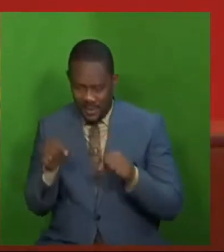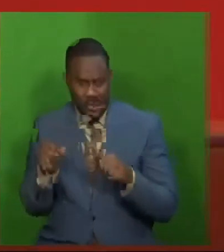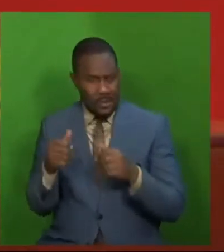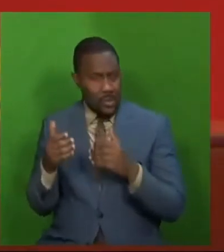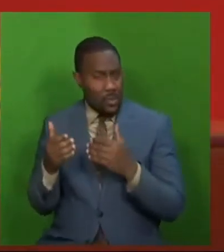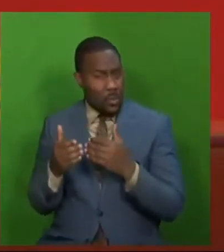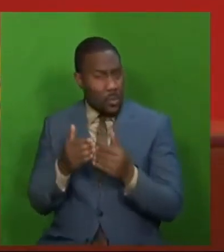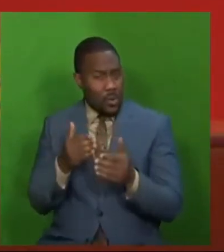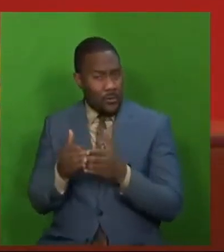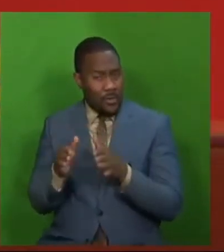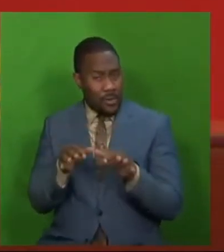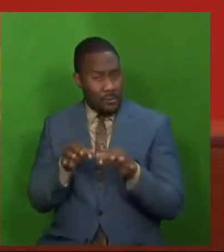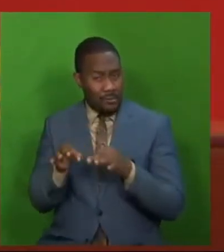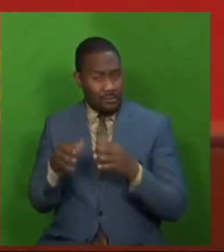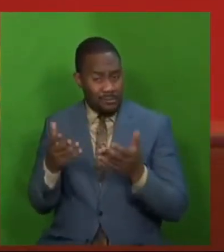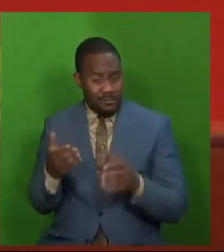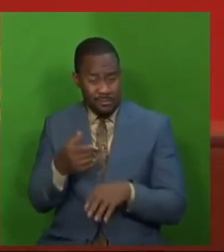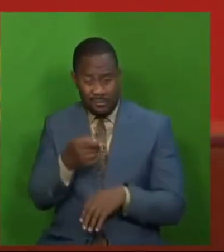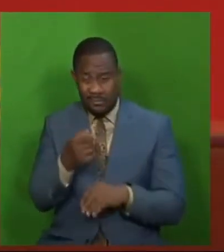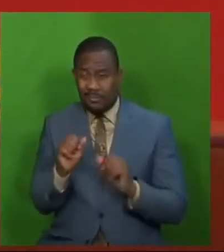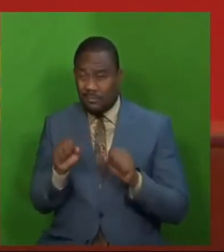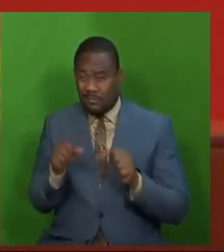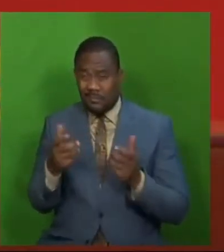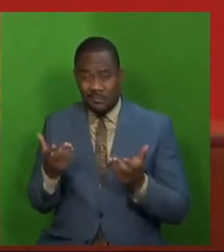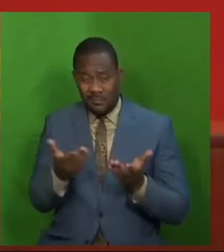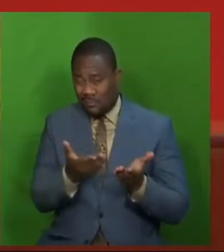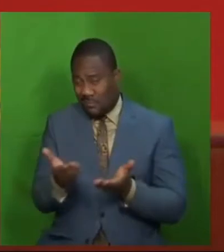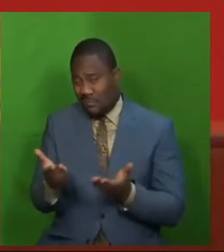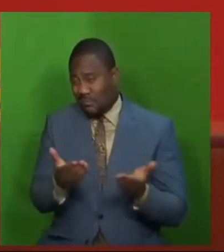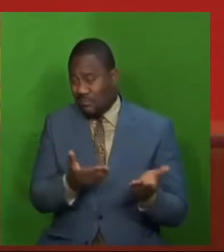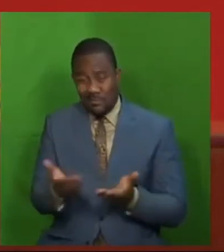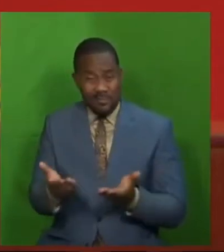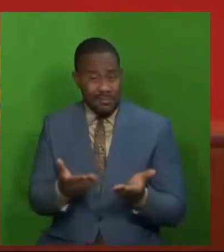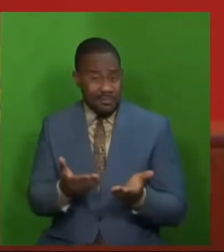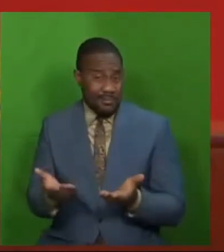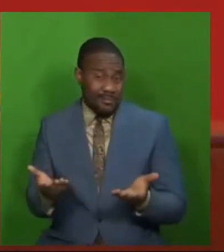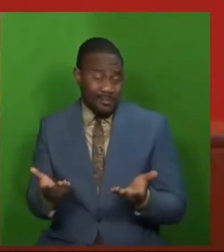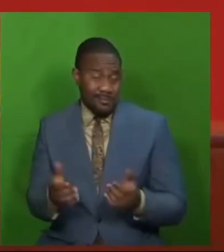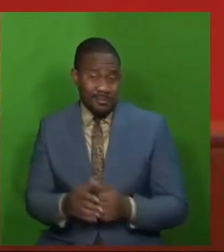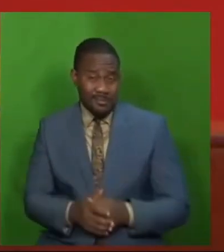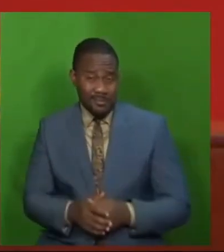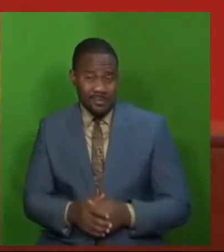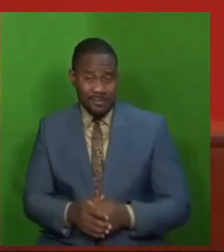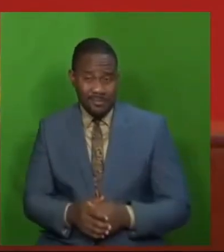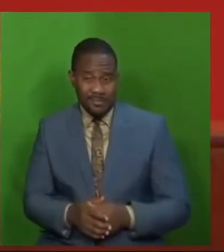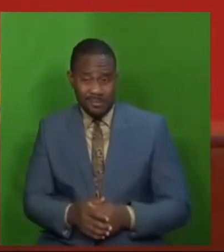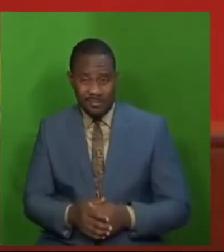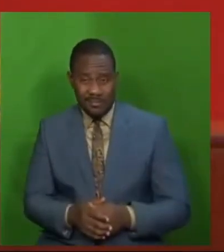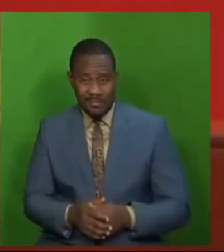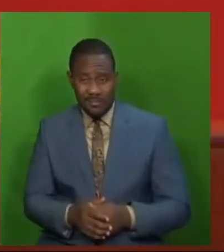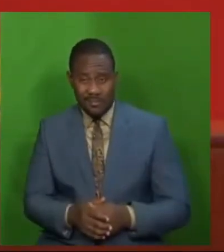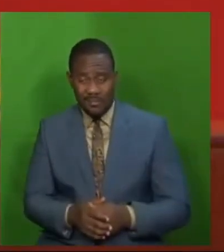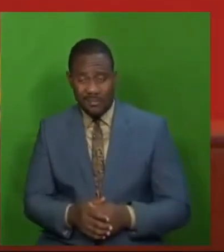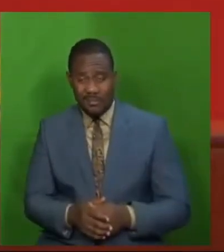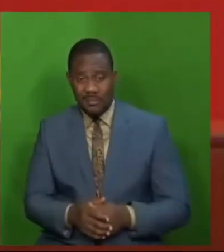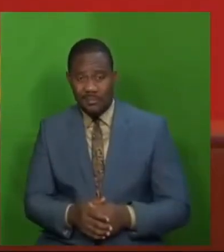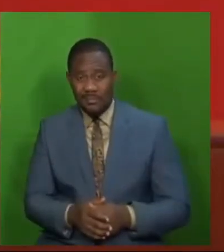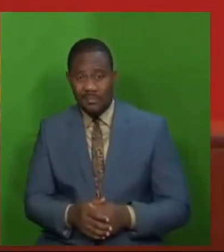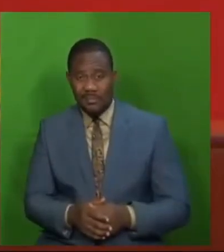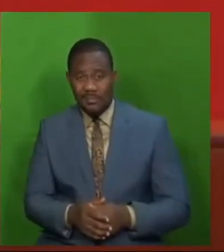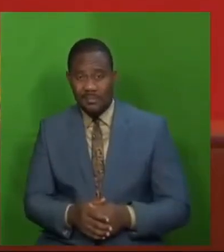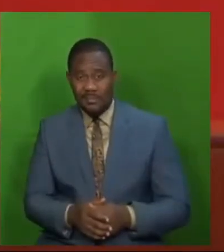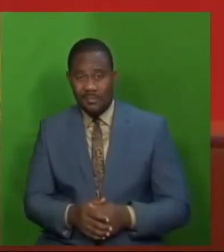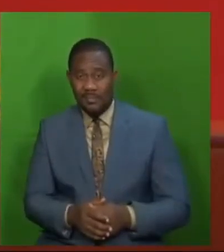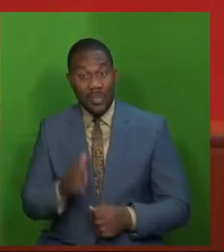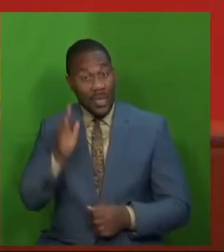interpretation of those figures or submissions that were made here and other approved or disapproved by the House. She will also be looking